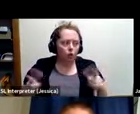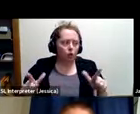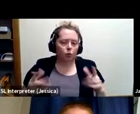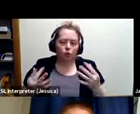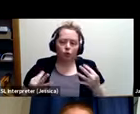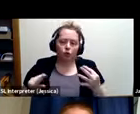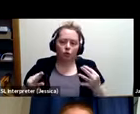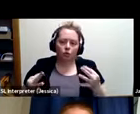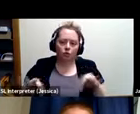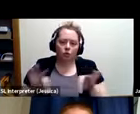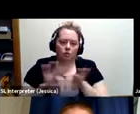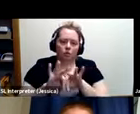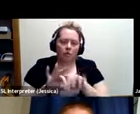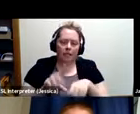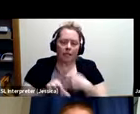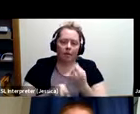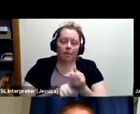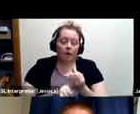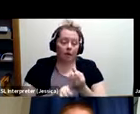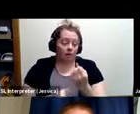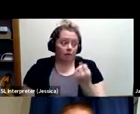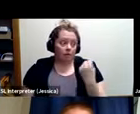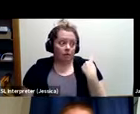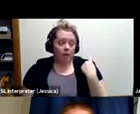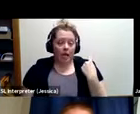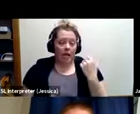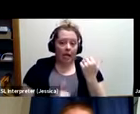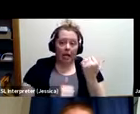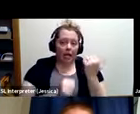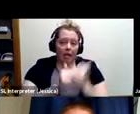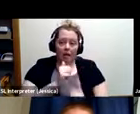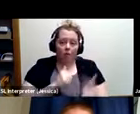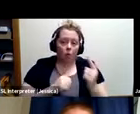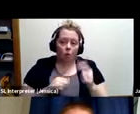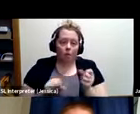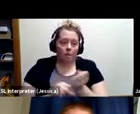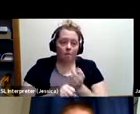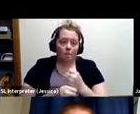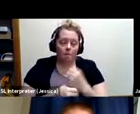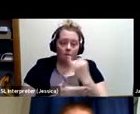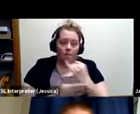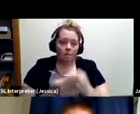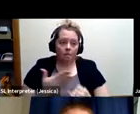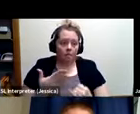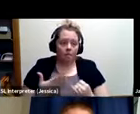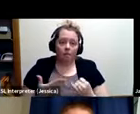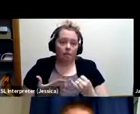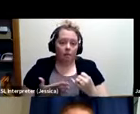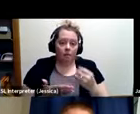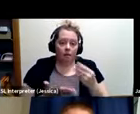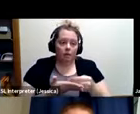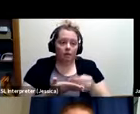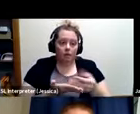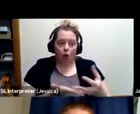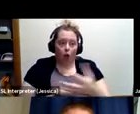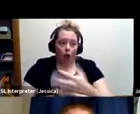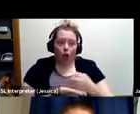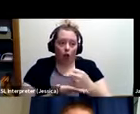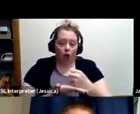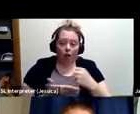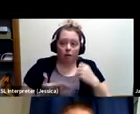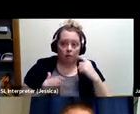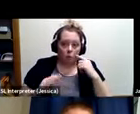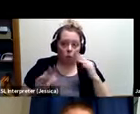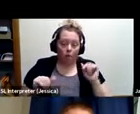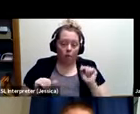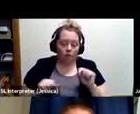with money in their pocket. So we're hoping that this year, this sort of pattern repeats. Another thing that we